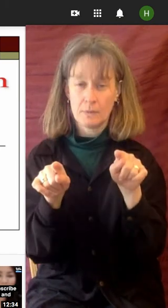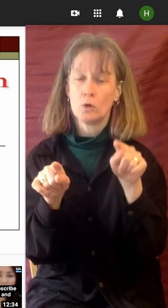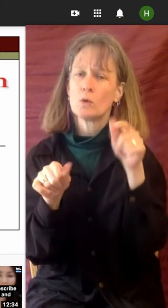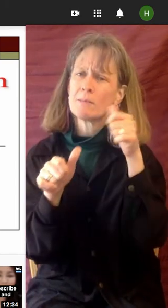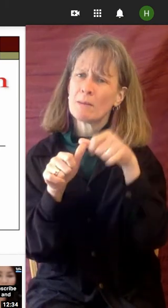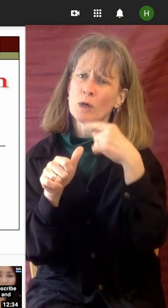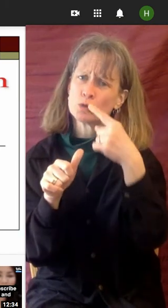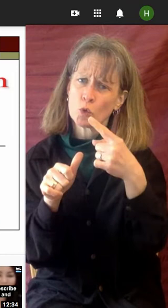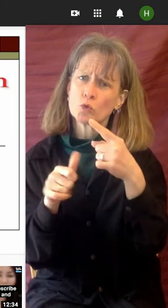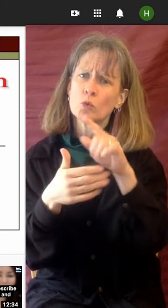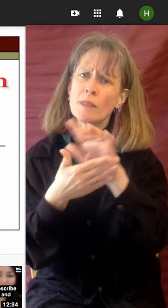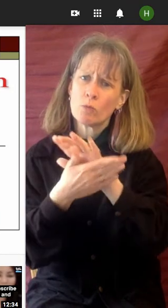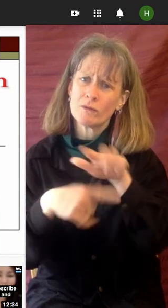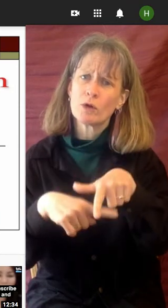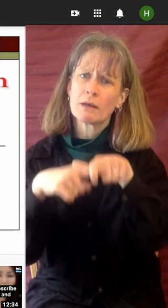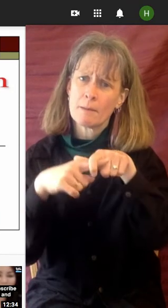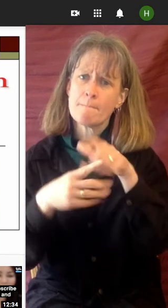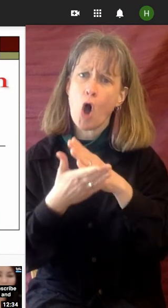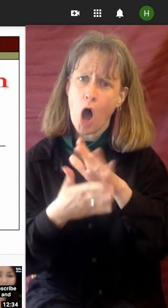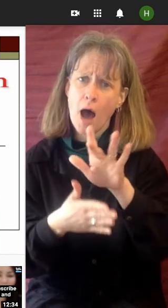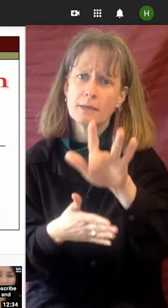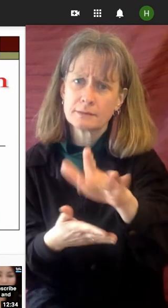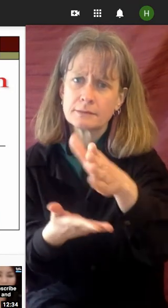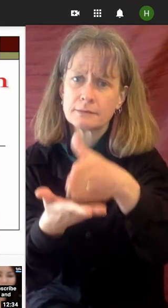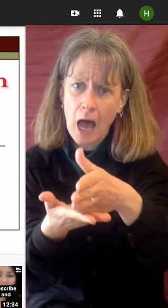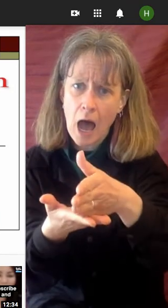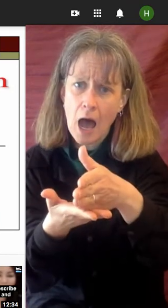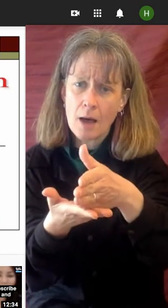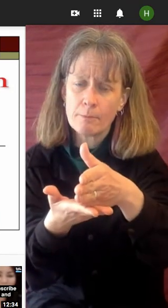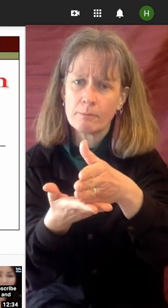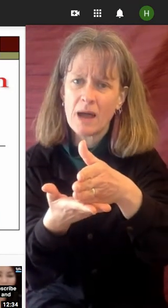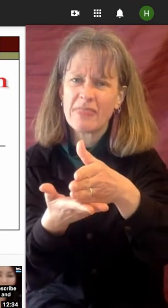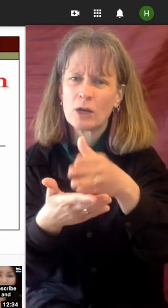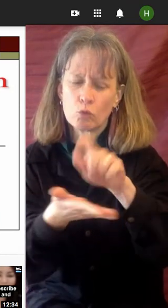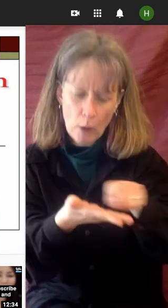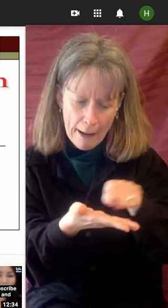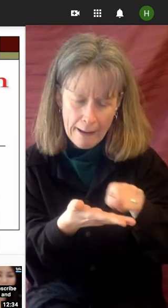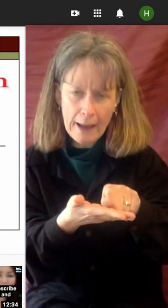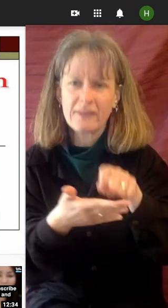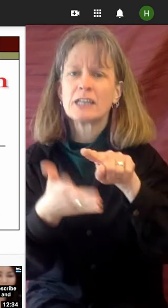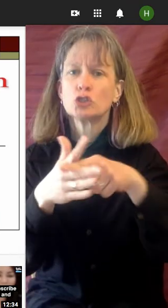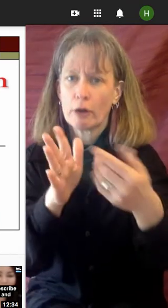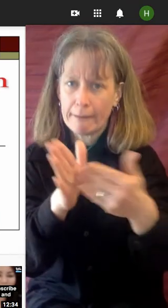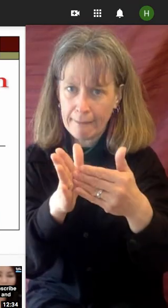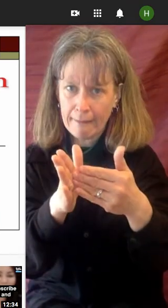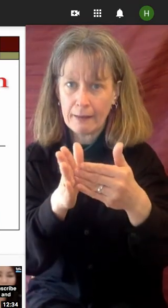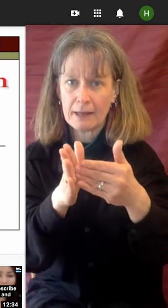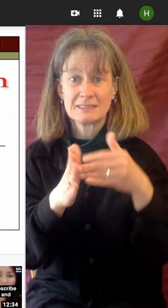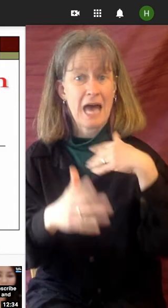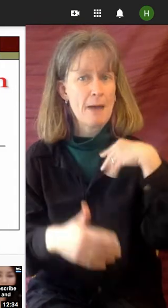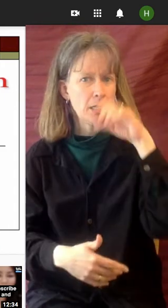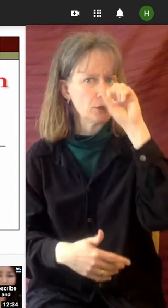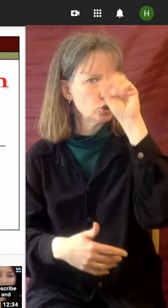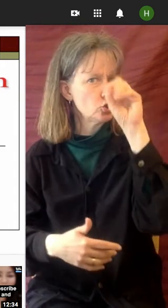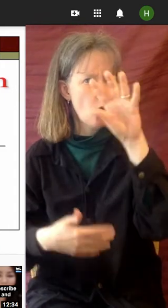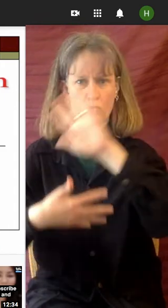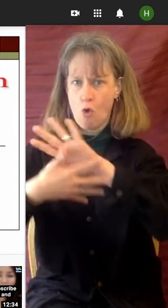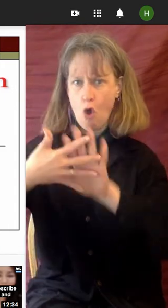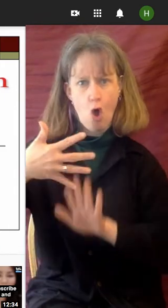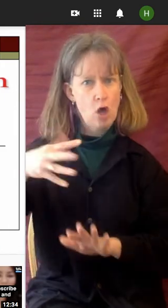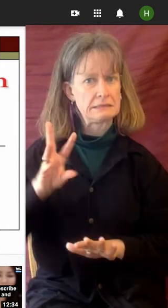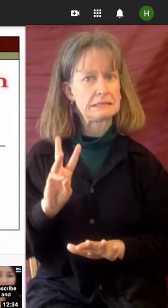pause so that you have time to write because I'm just going to whip through these 6 pieces of